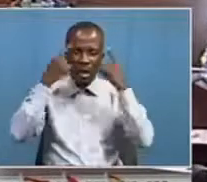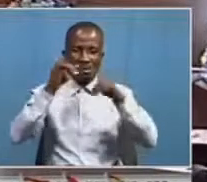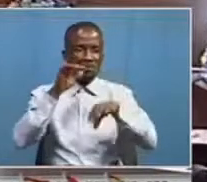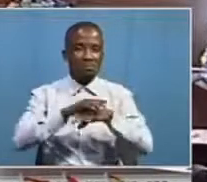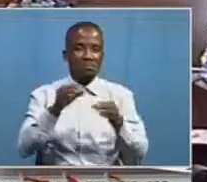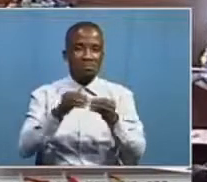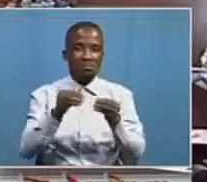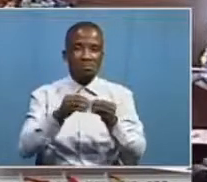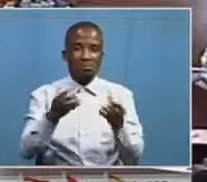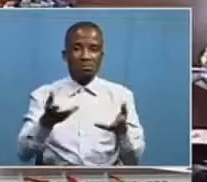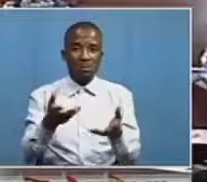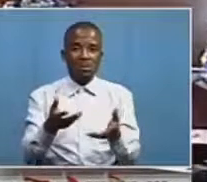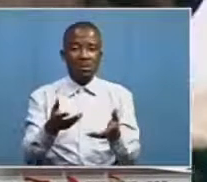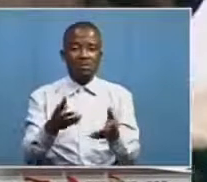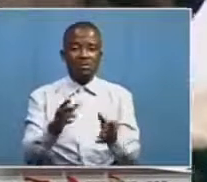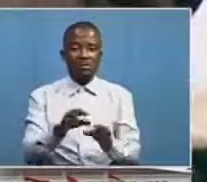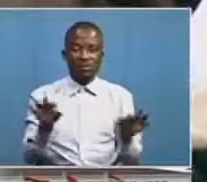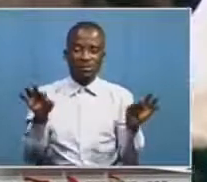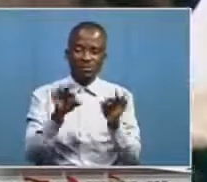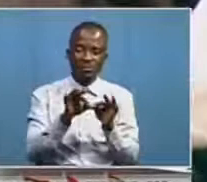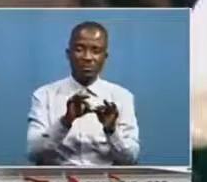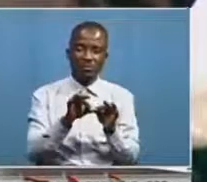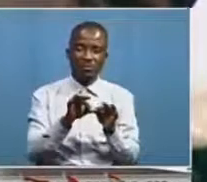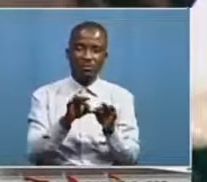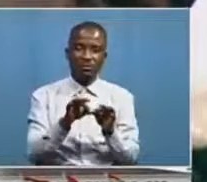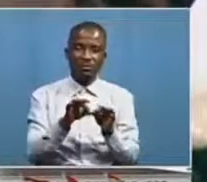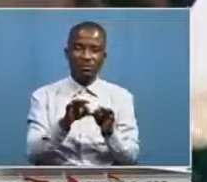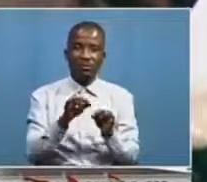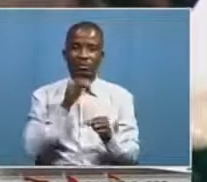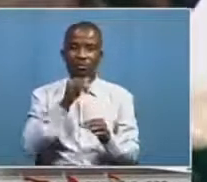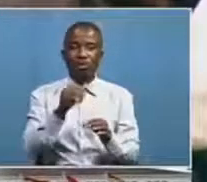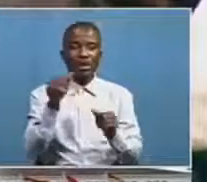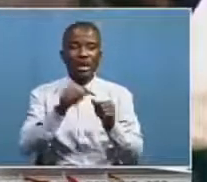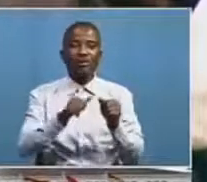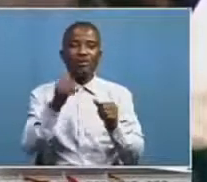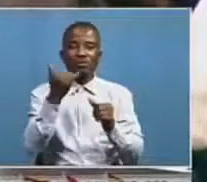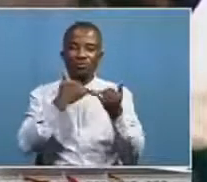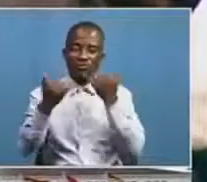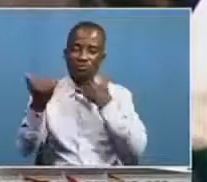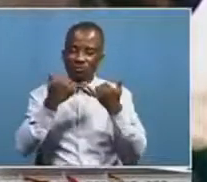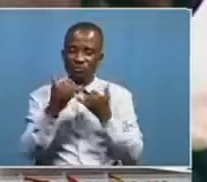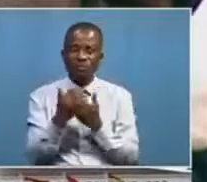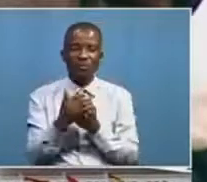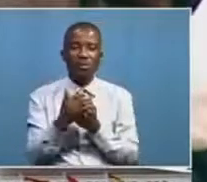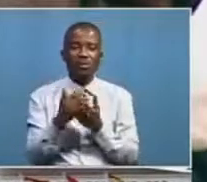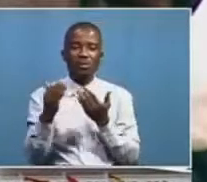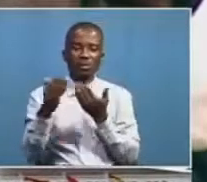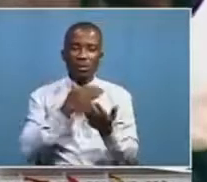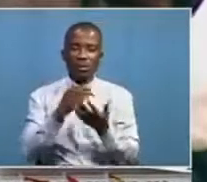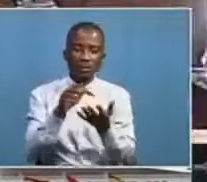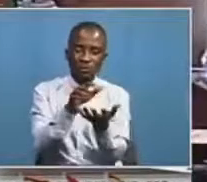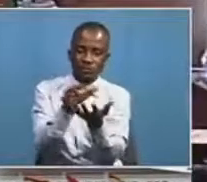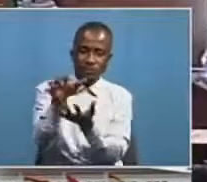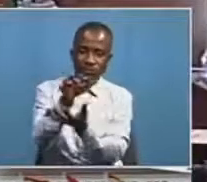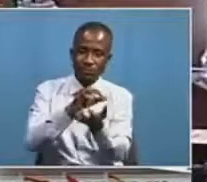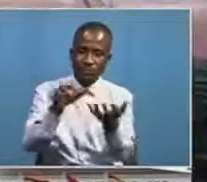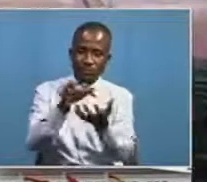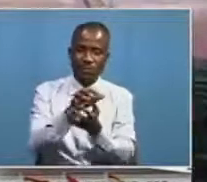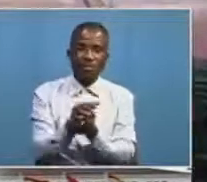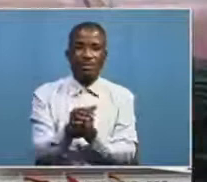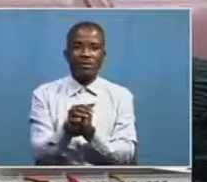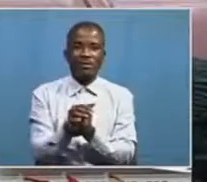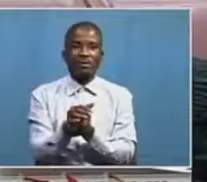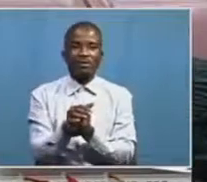finality and stability are important values. Not every error, imperfection, or combination of problems found in an